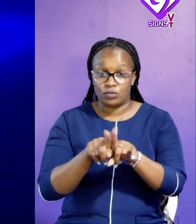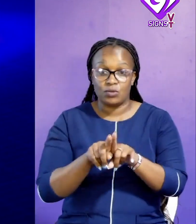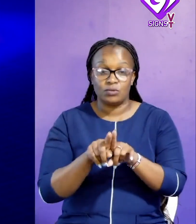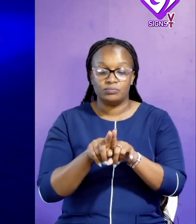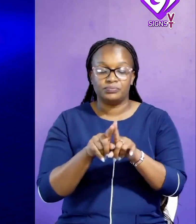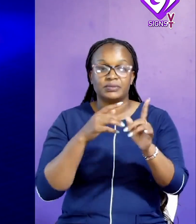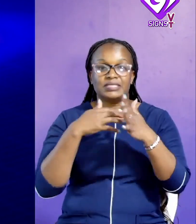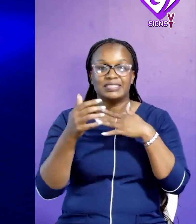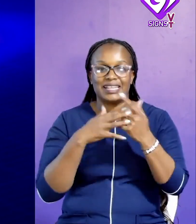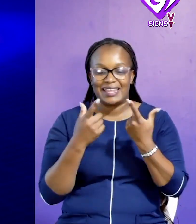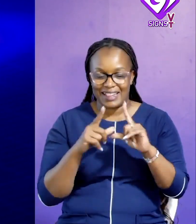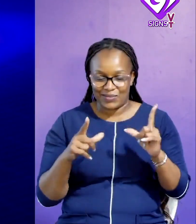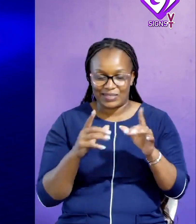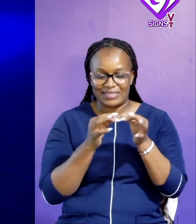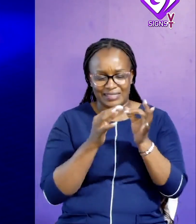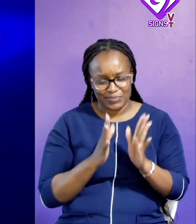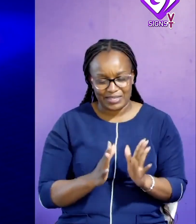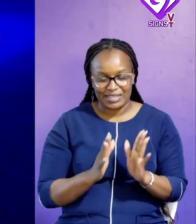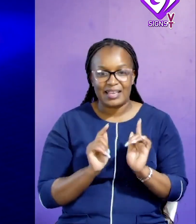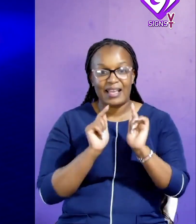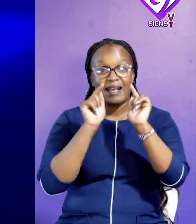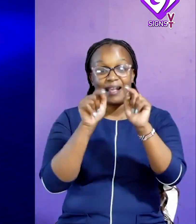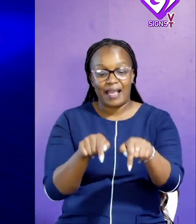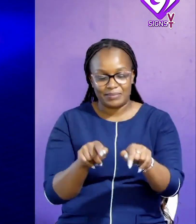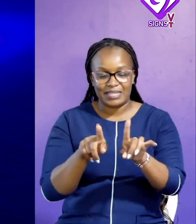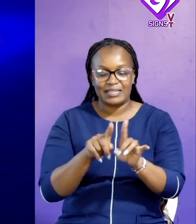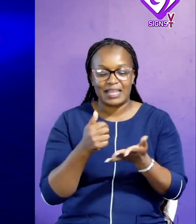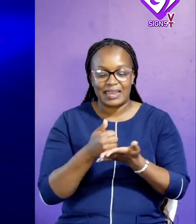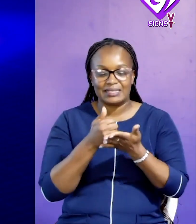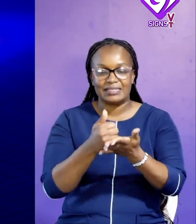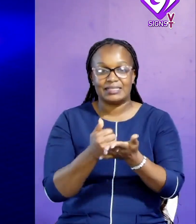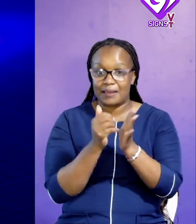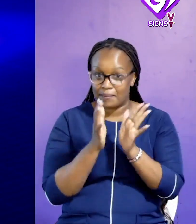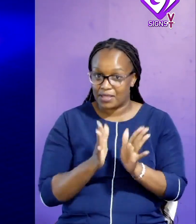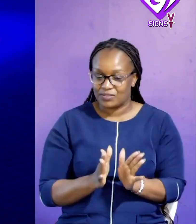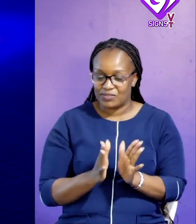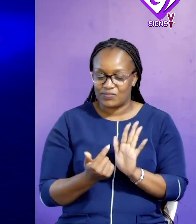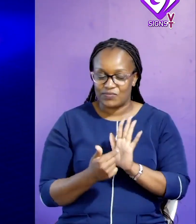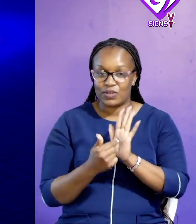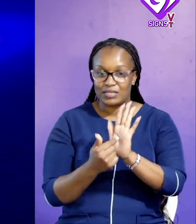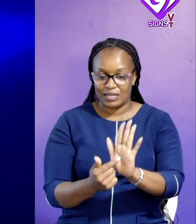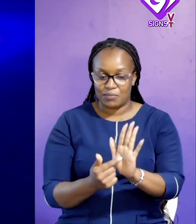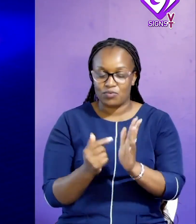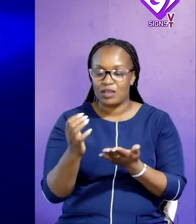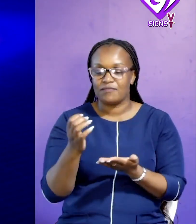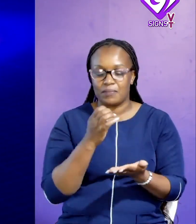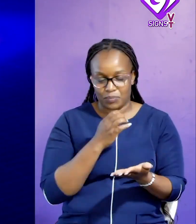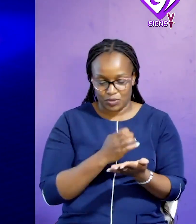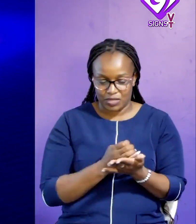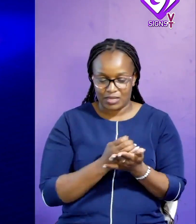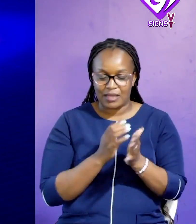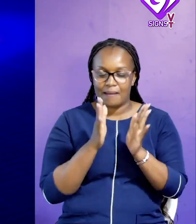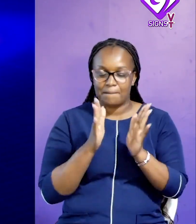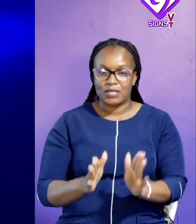interpreter, Richard, anakuja kama an assistant person. For example, I'm employ a person mwenye ako